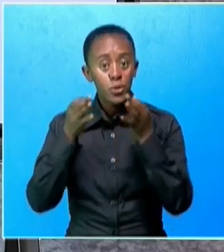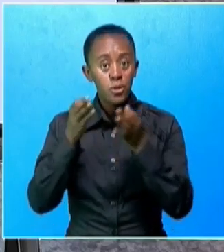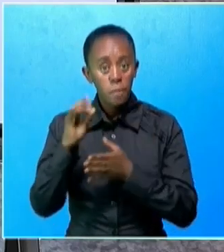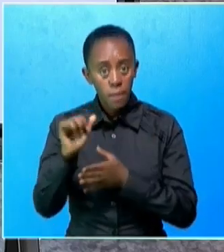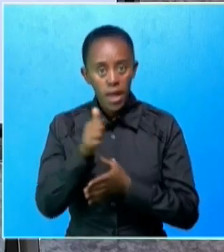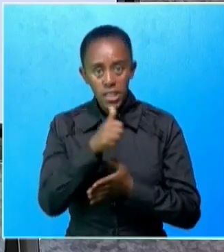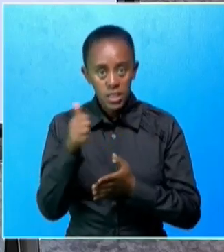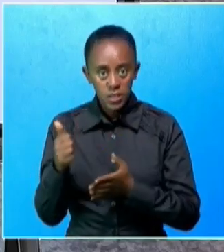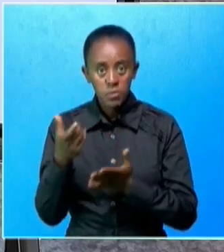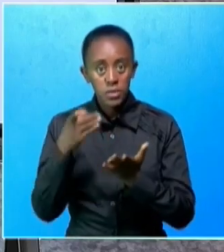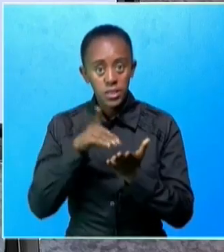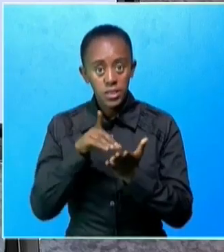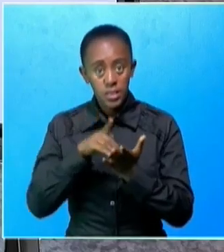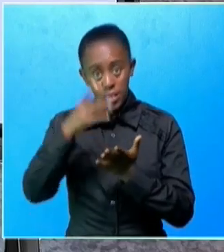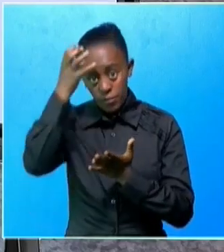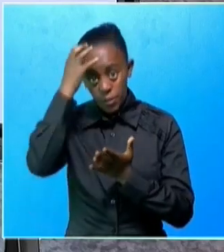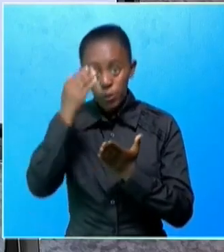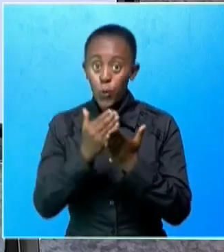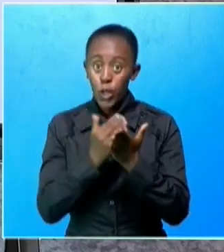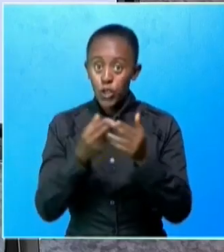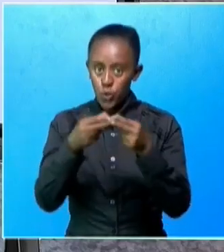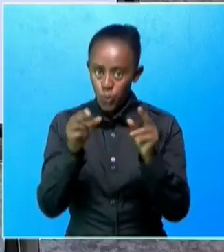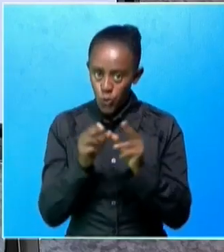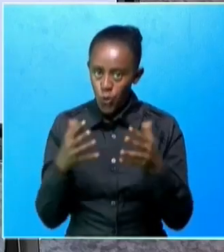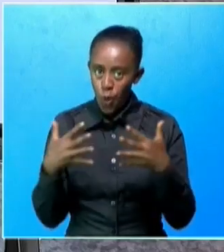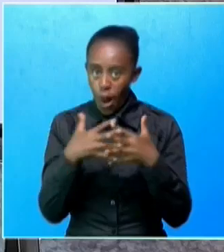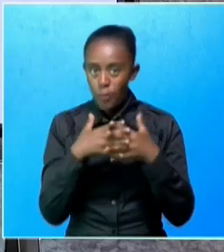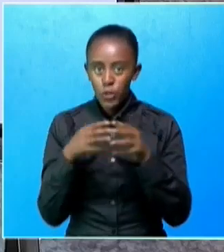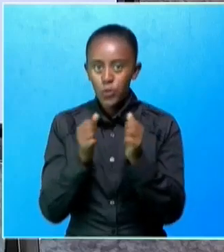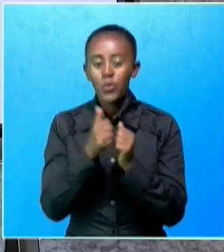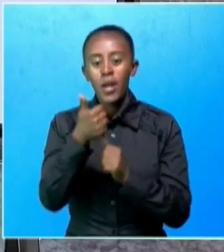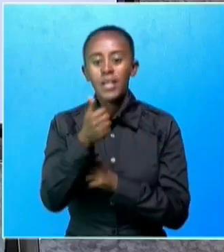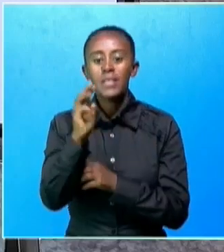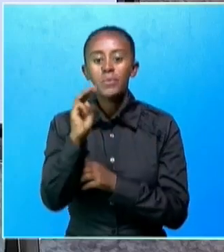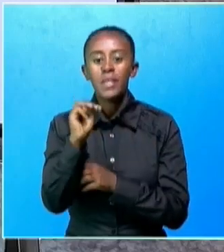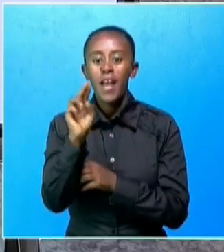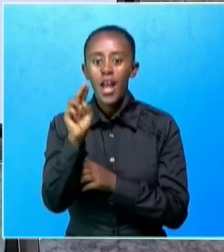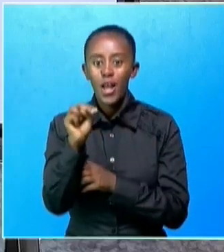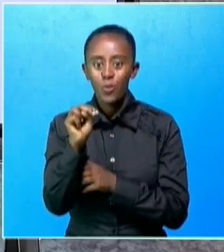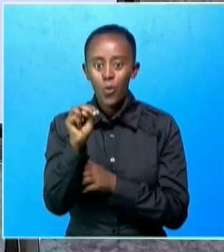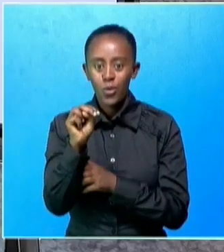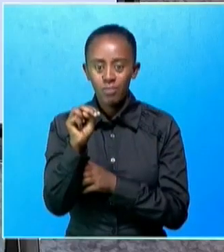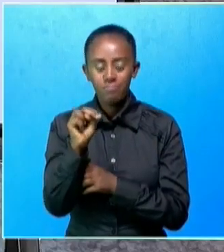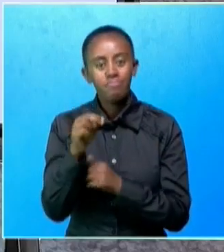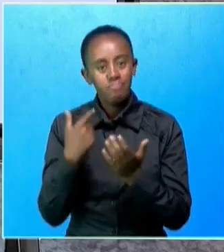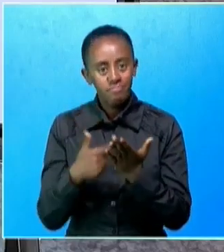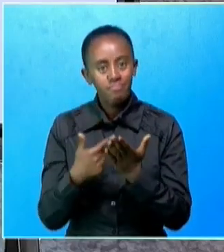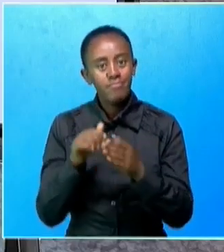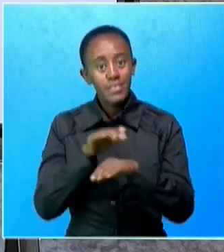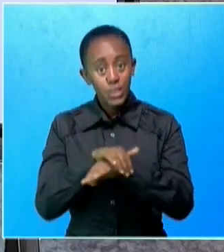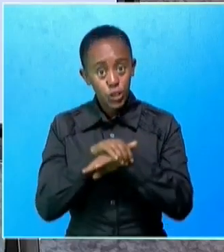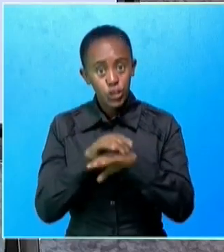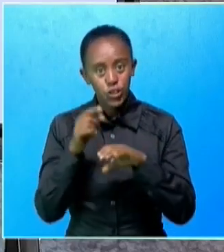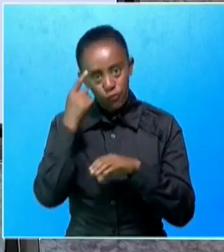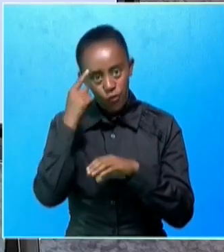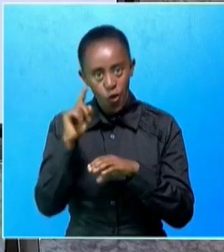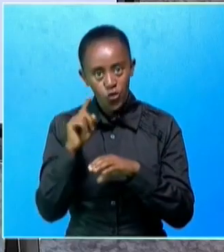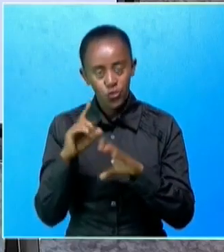Ababa City Government Education Bureau in collaboration with Addis Media Network. This is English for Grade